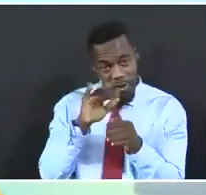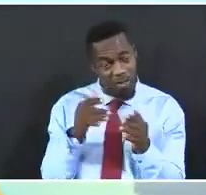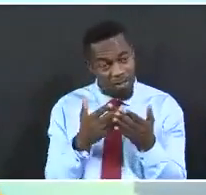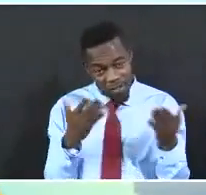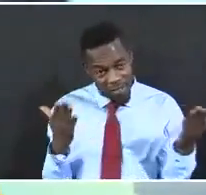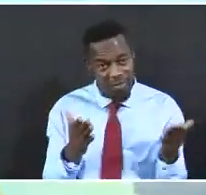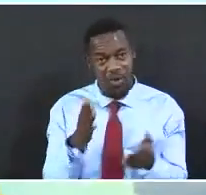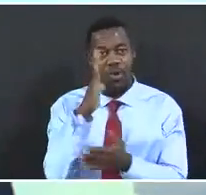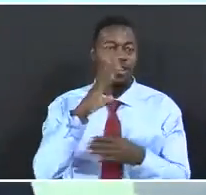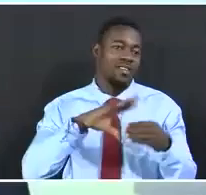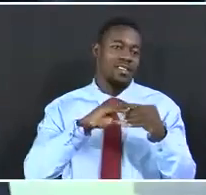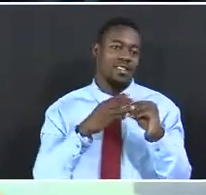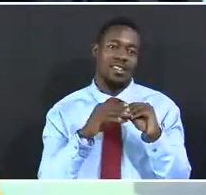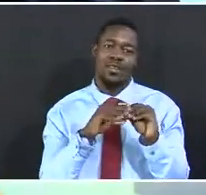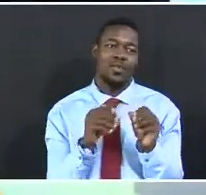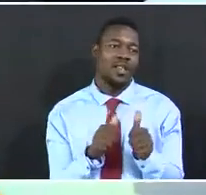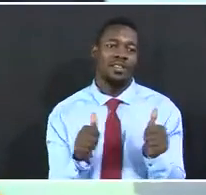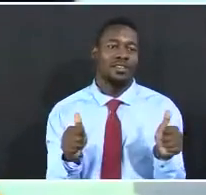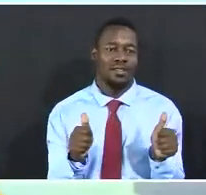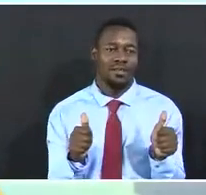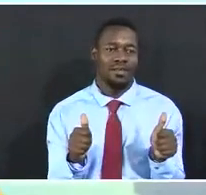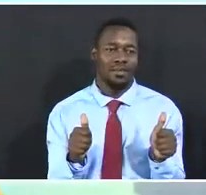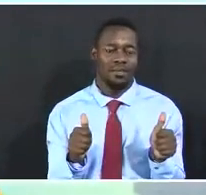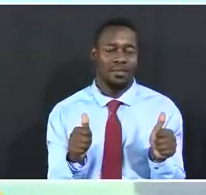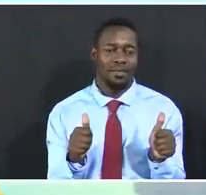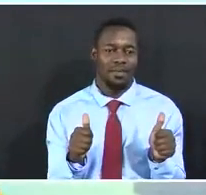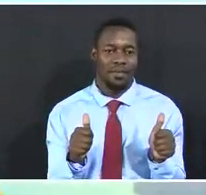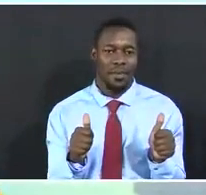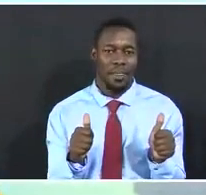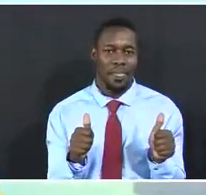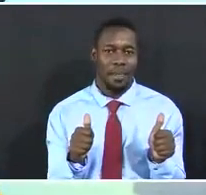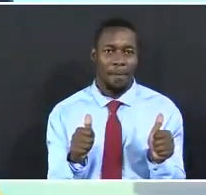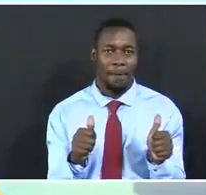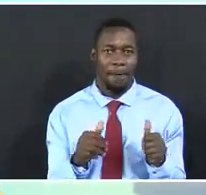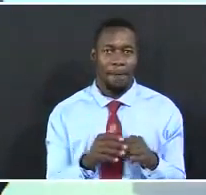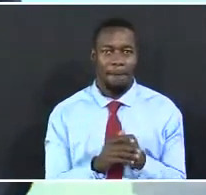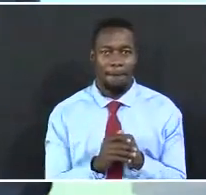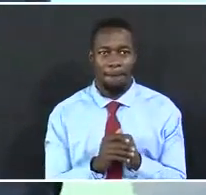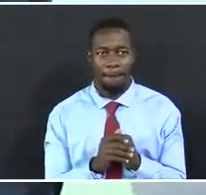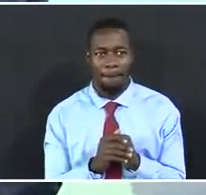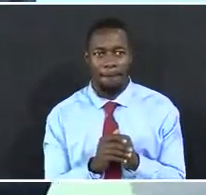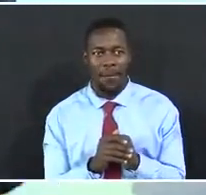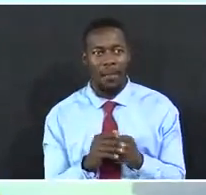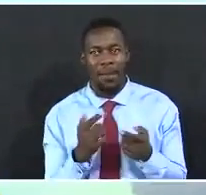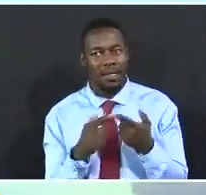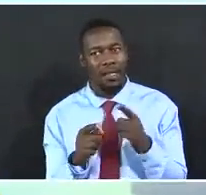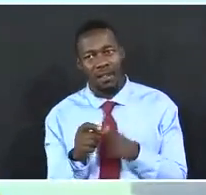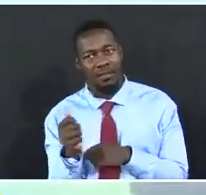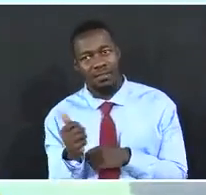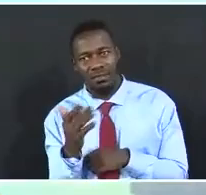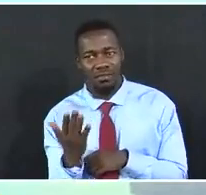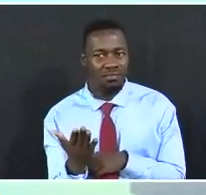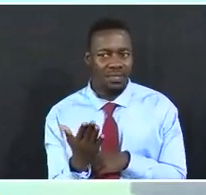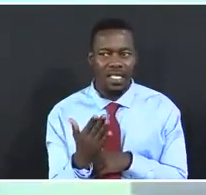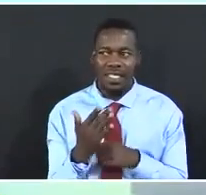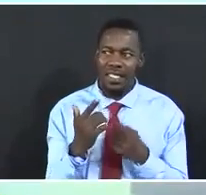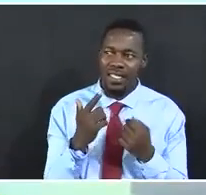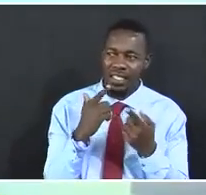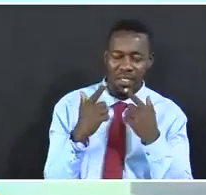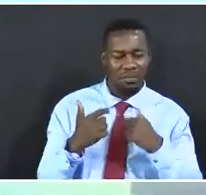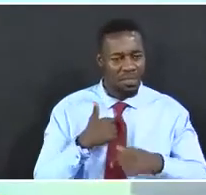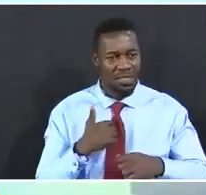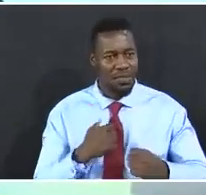And if you want, you can still go granular. You can go even smaller, okay, and start talking, you know, about the